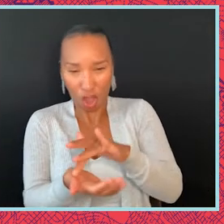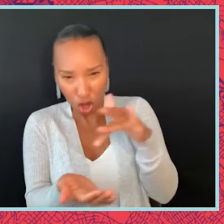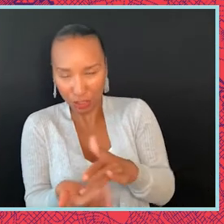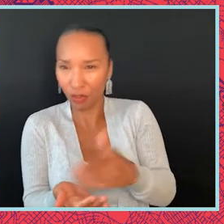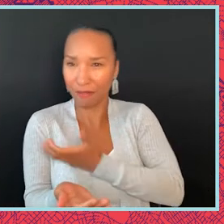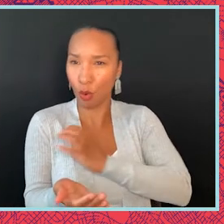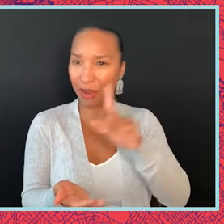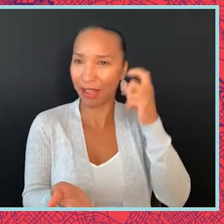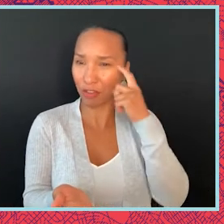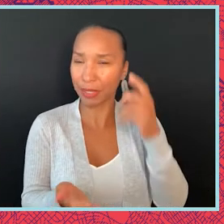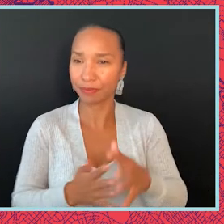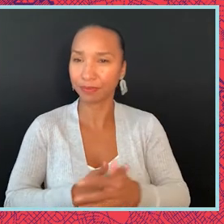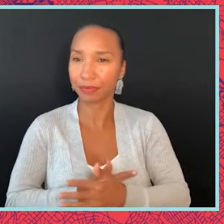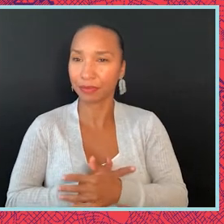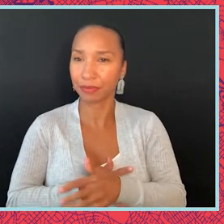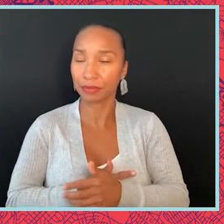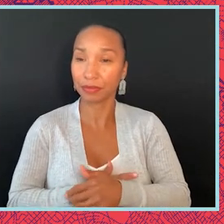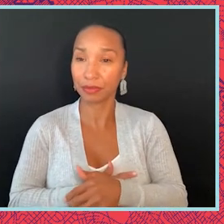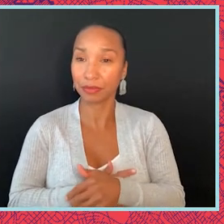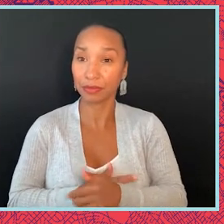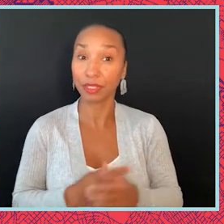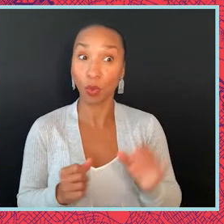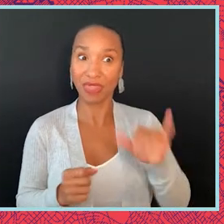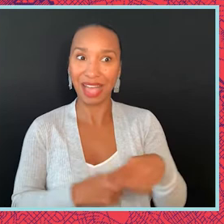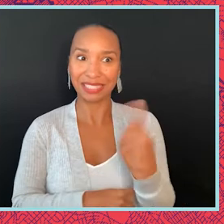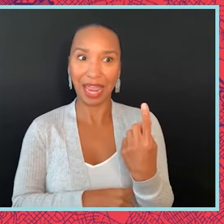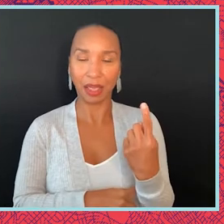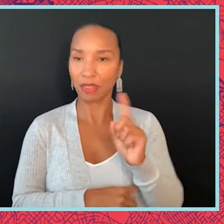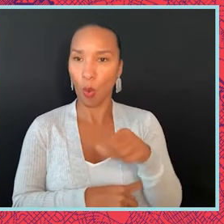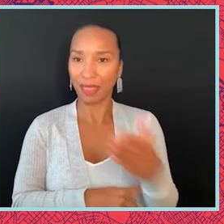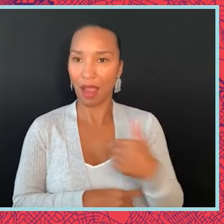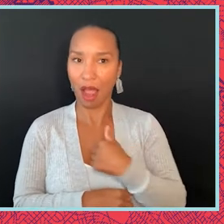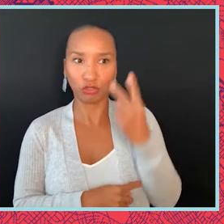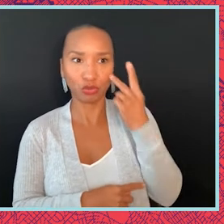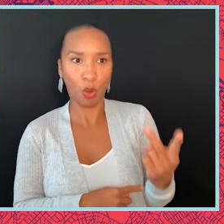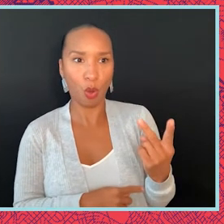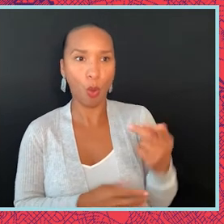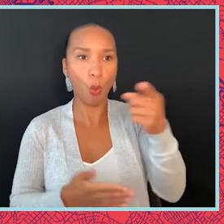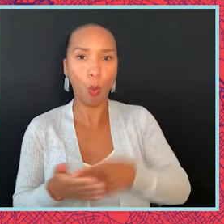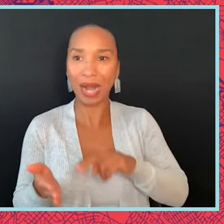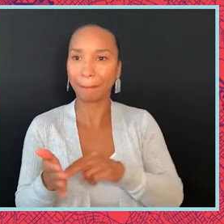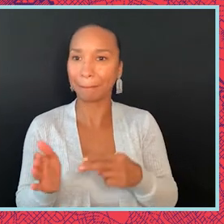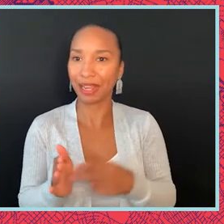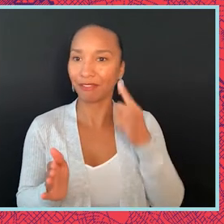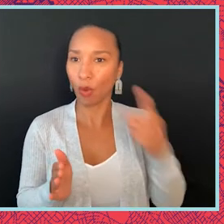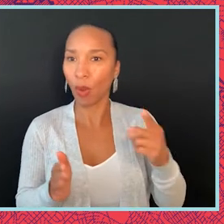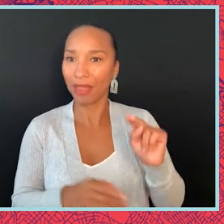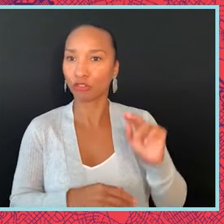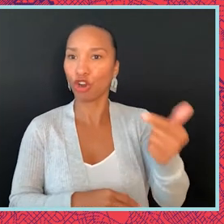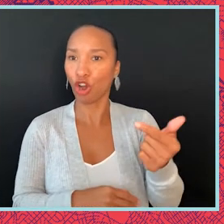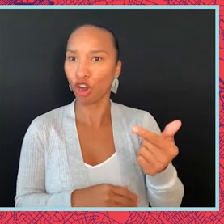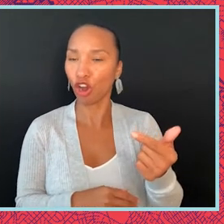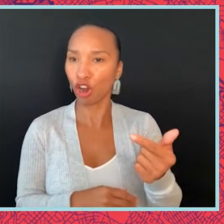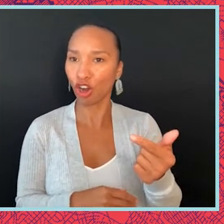live in the heart of our government. So the fact on that day that all I saw was what it meant for the